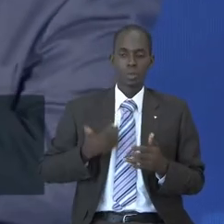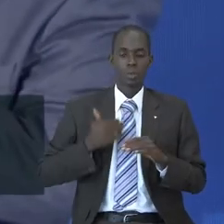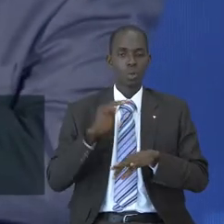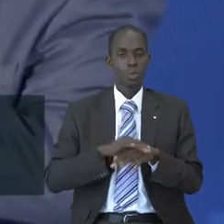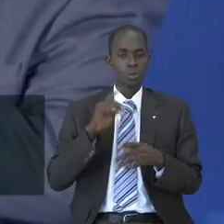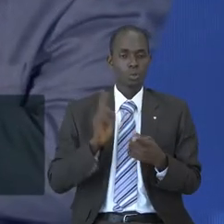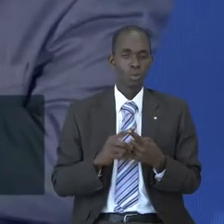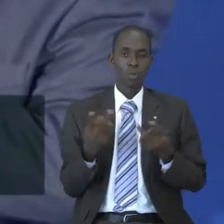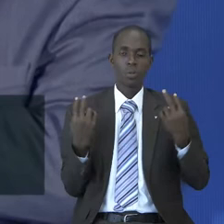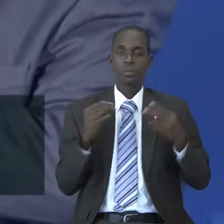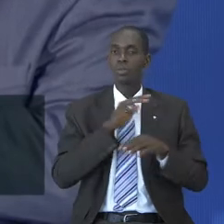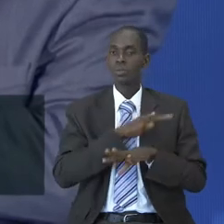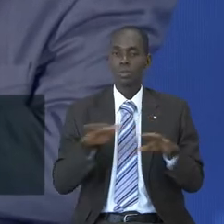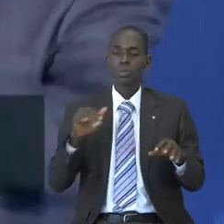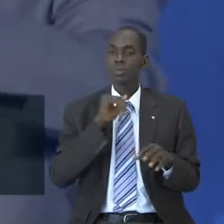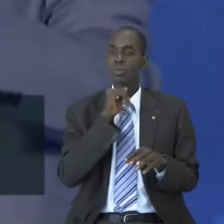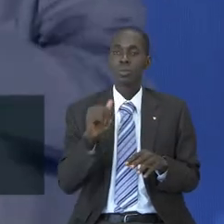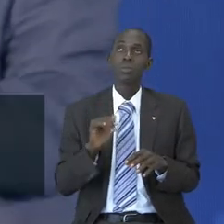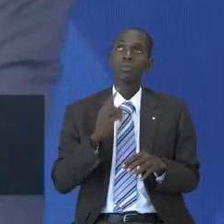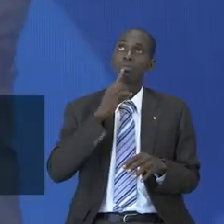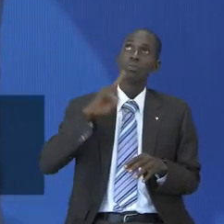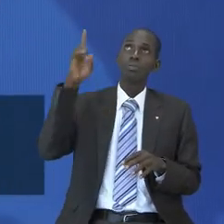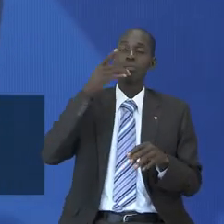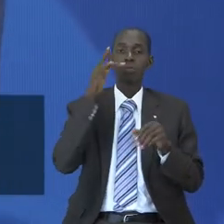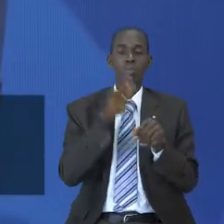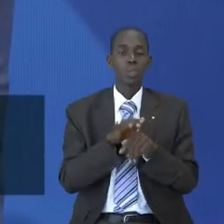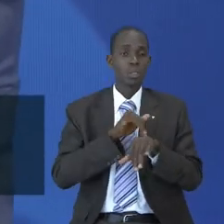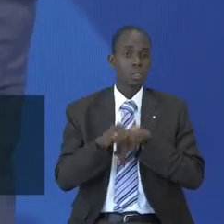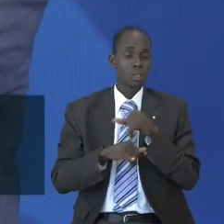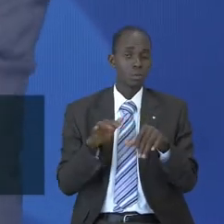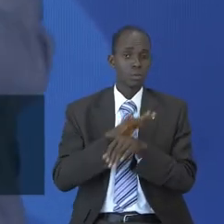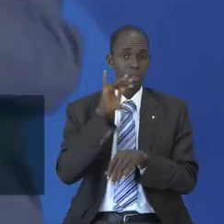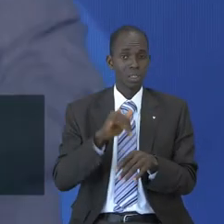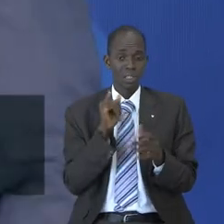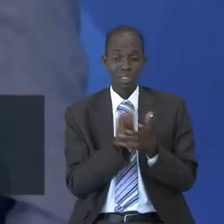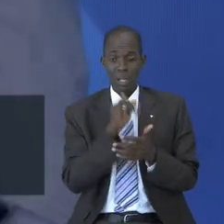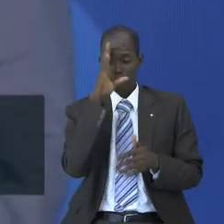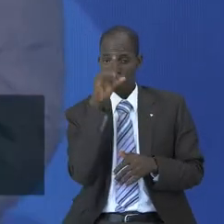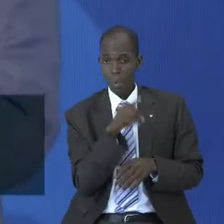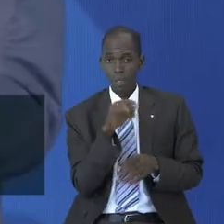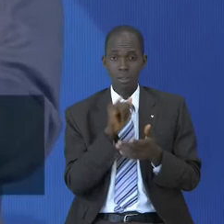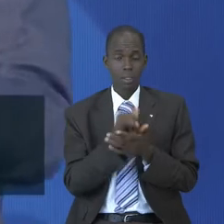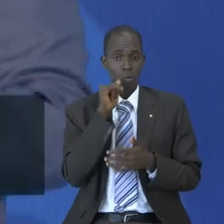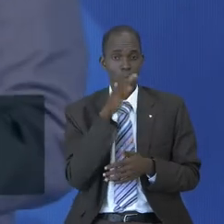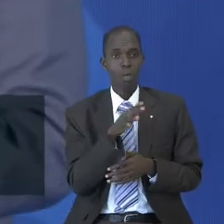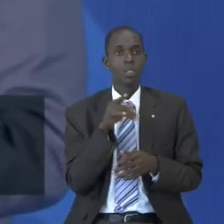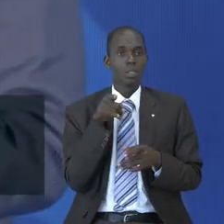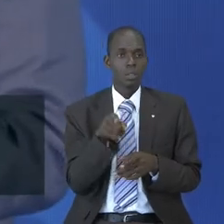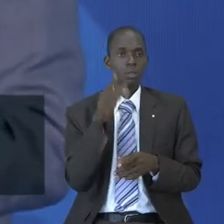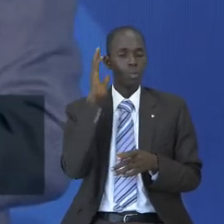And he does not swear or speak deceitfully. That man, that woman, he shall